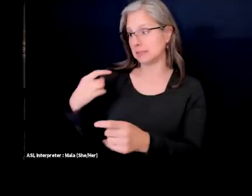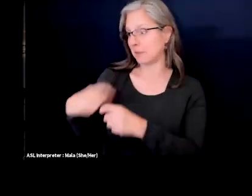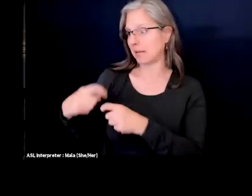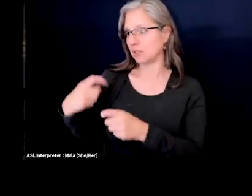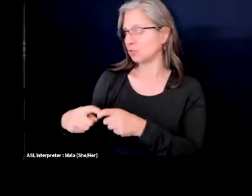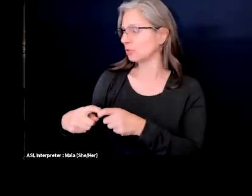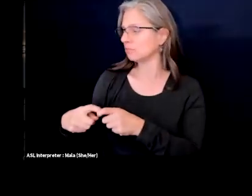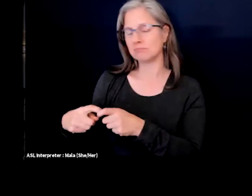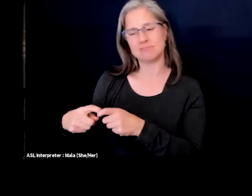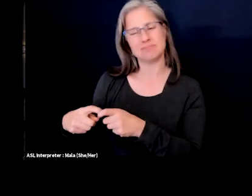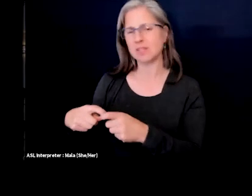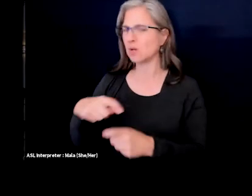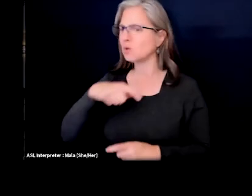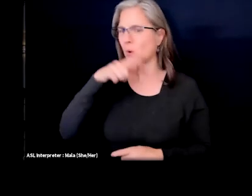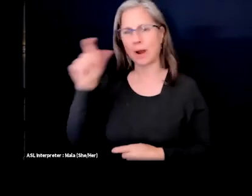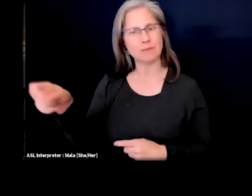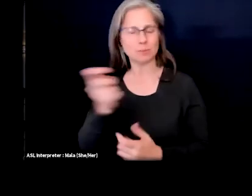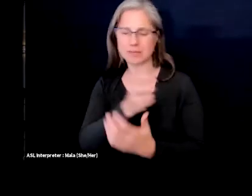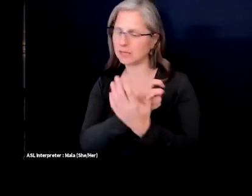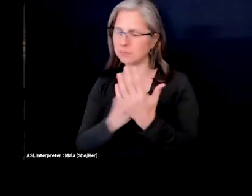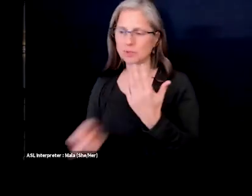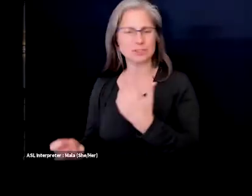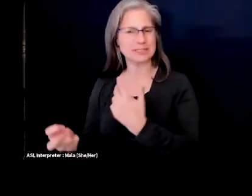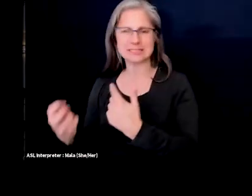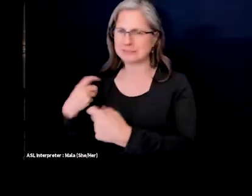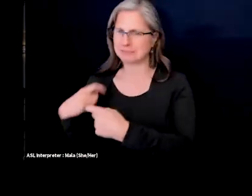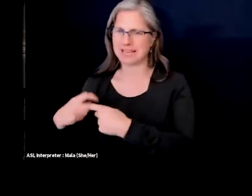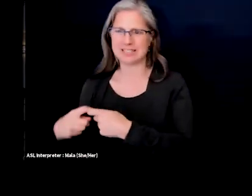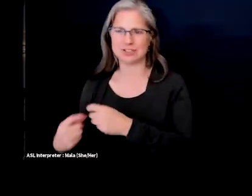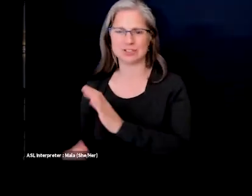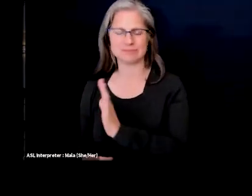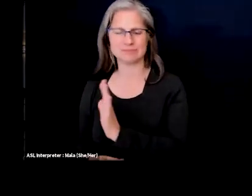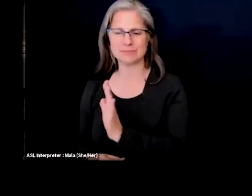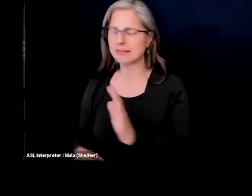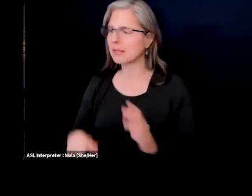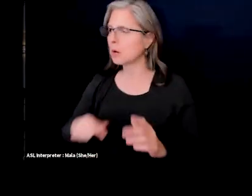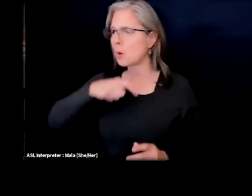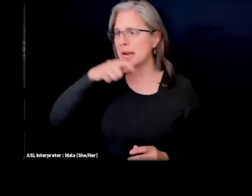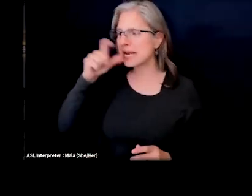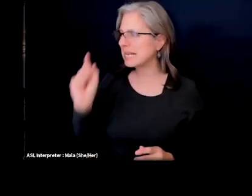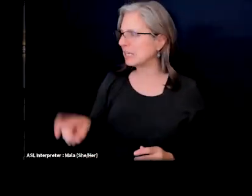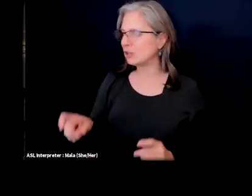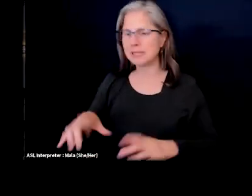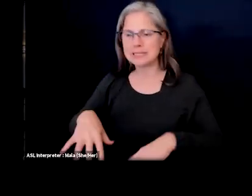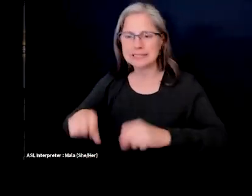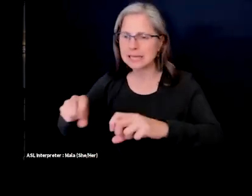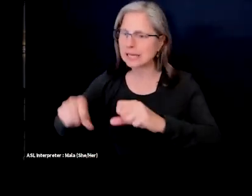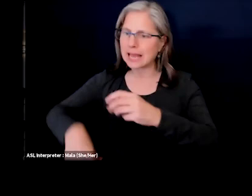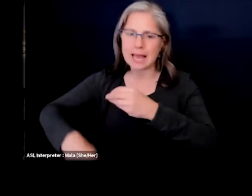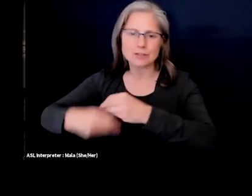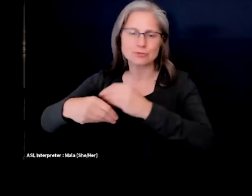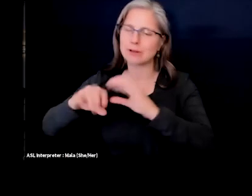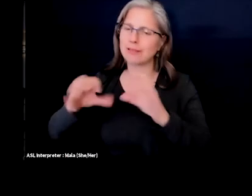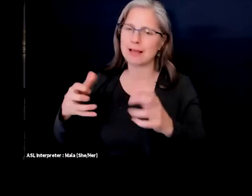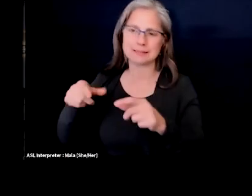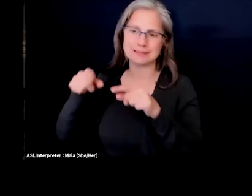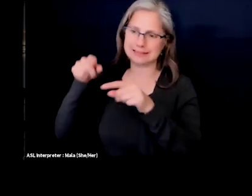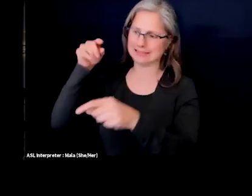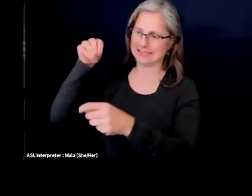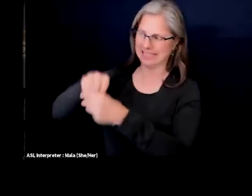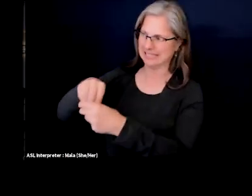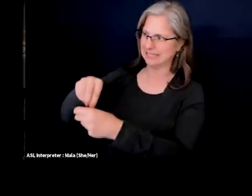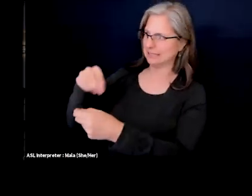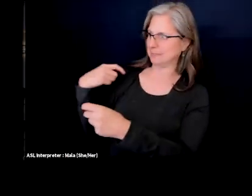be immersed into Spanish, or they don't need to be taking extra classes in Spanish in